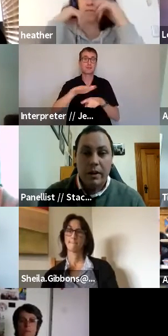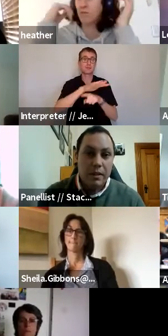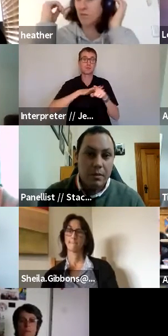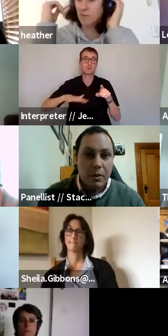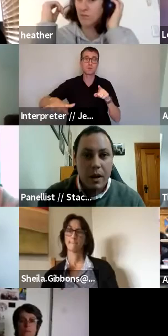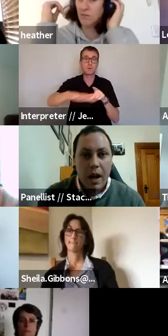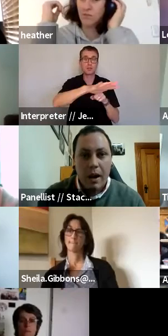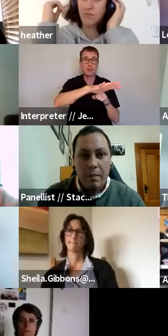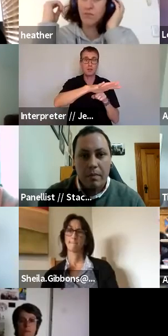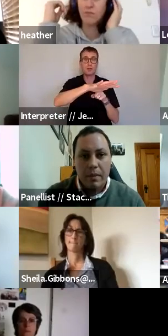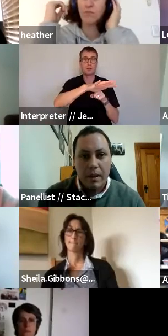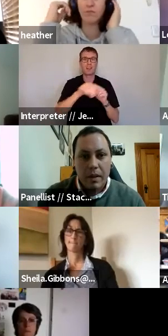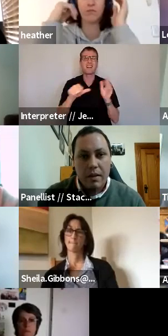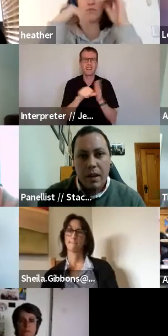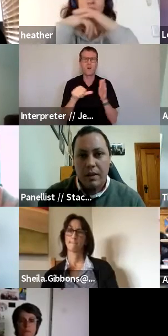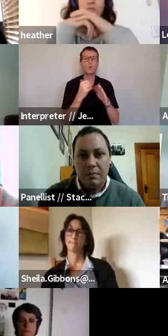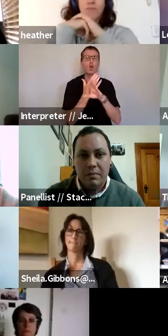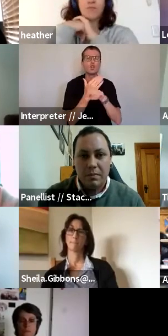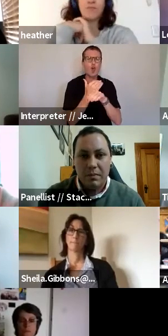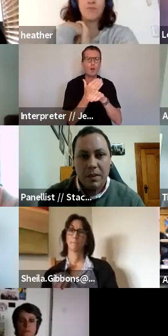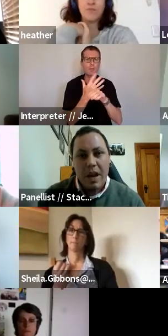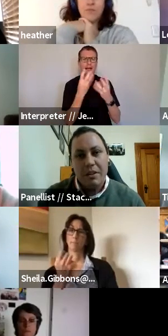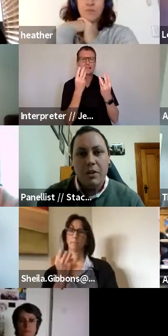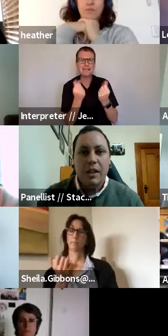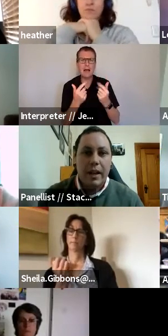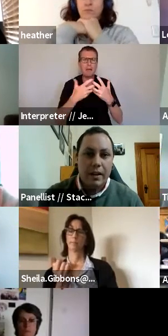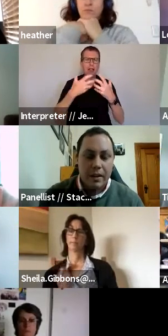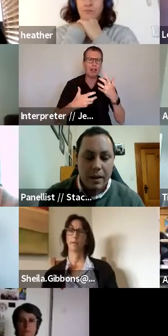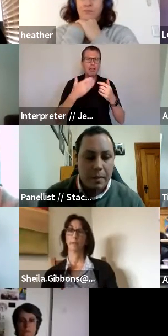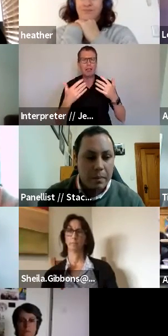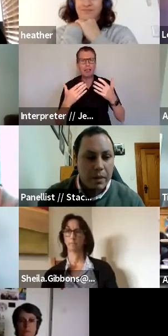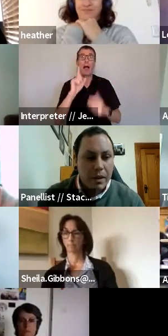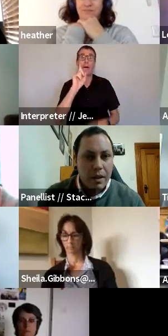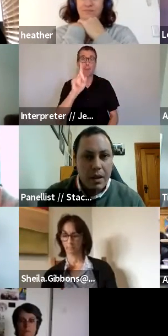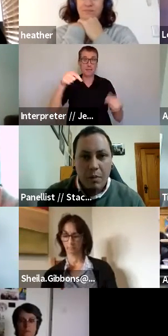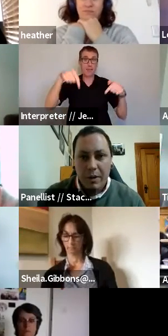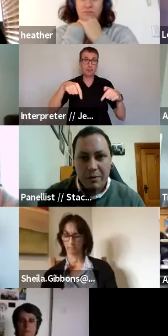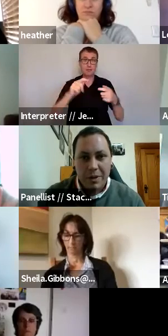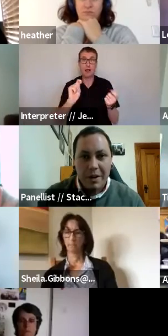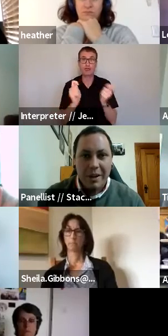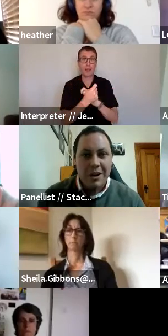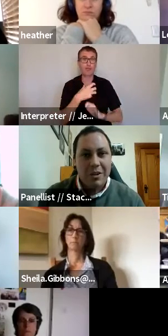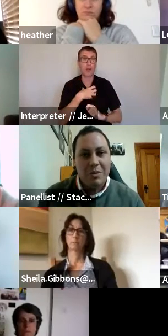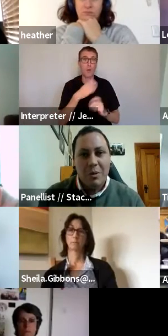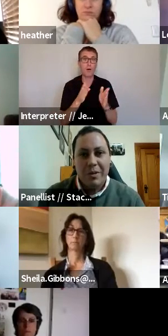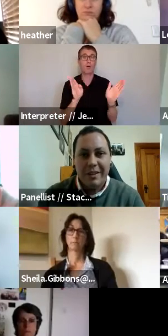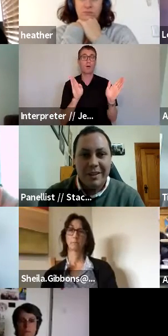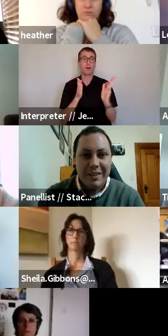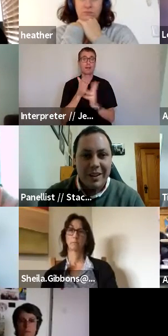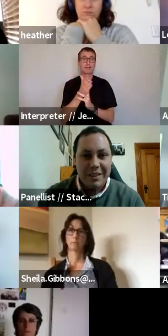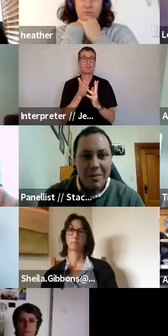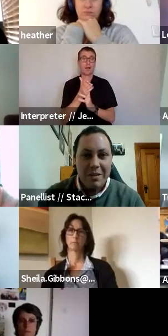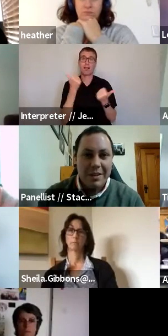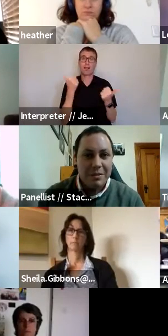more accessible than the arts usually are. And we've, I think, gone to more things